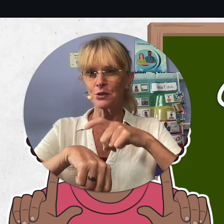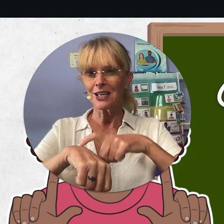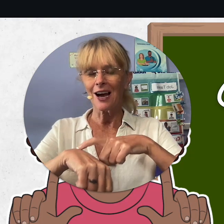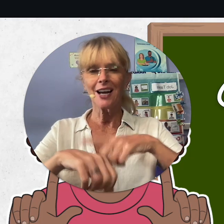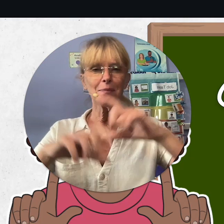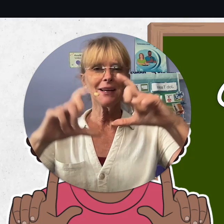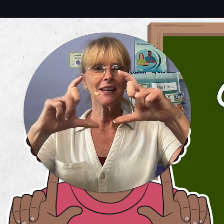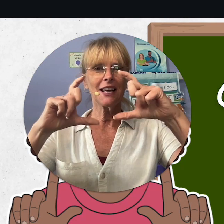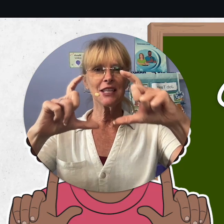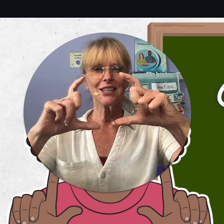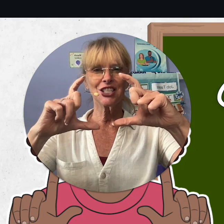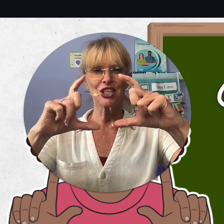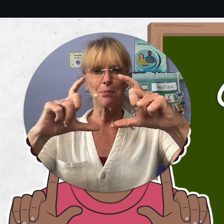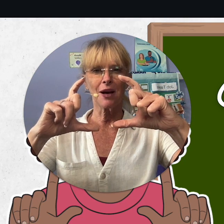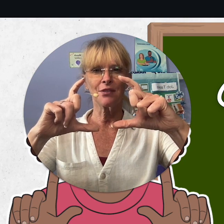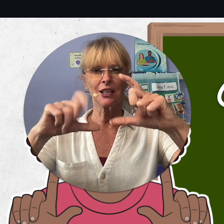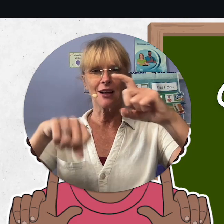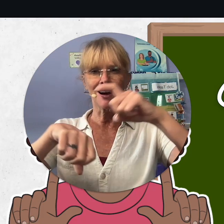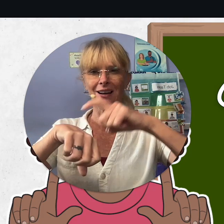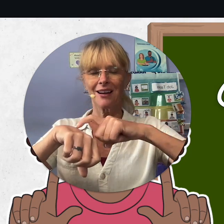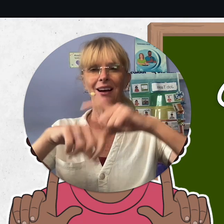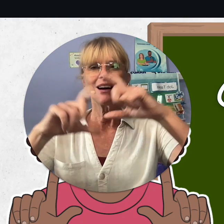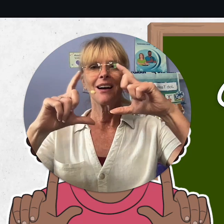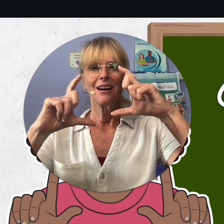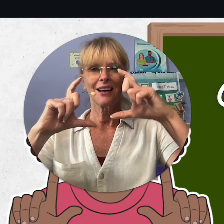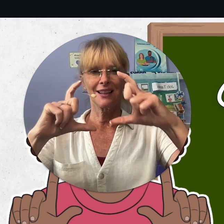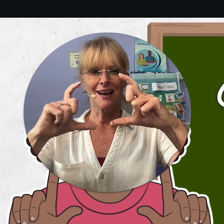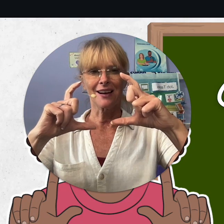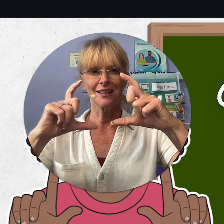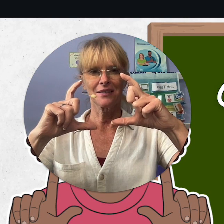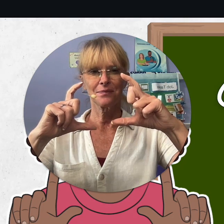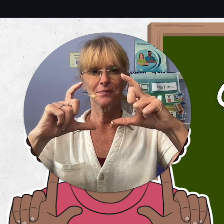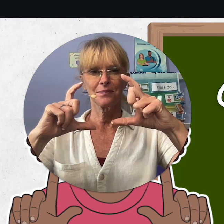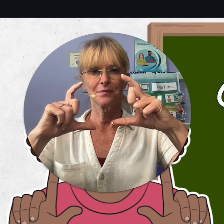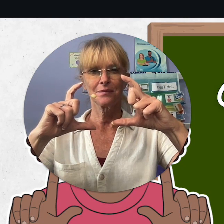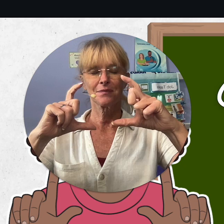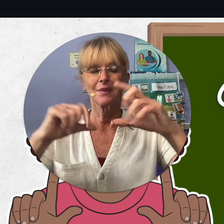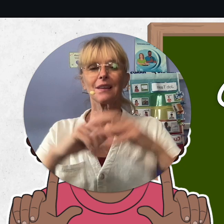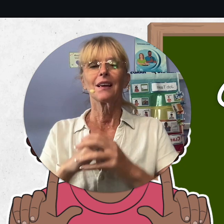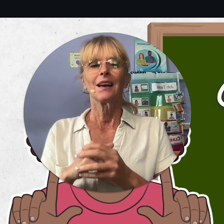We do time and then the shape of the clock. Clock.